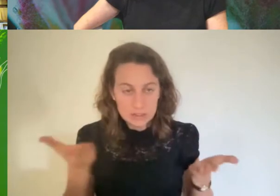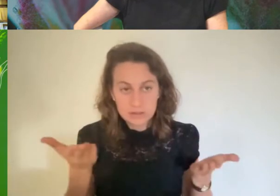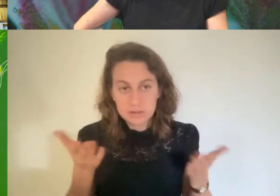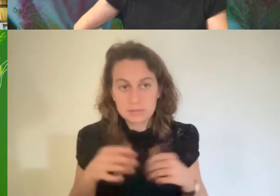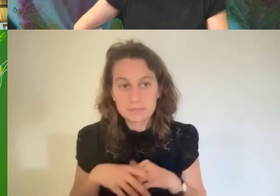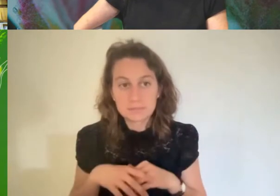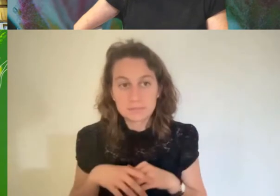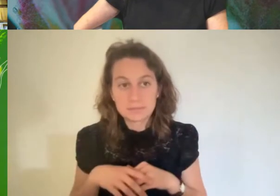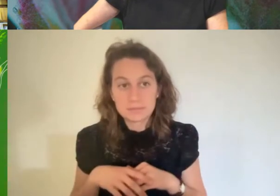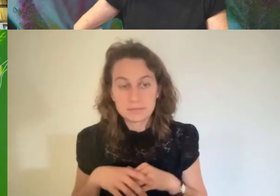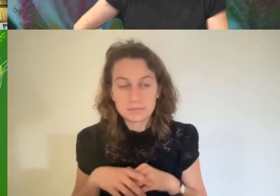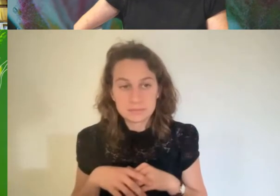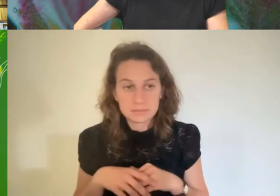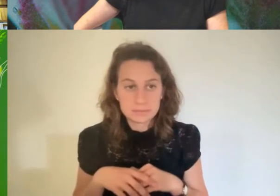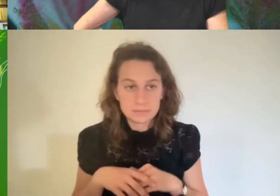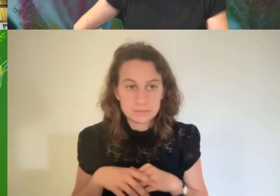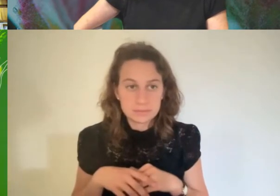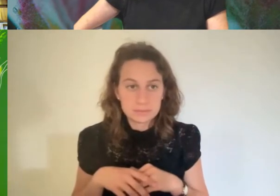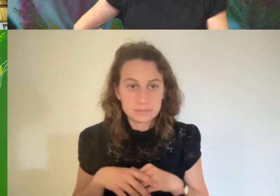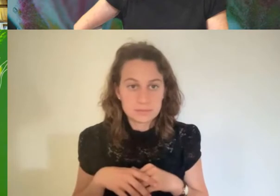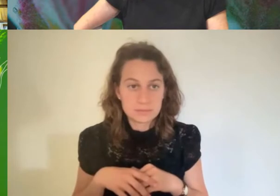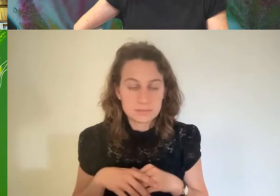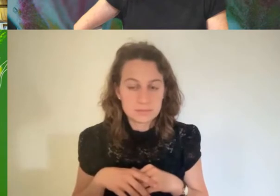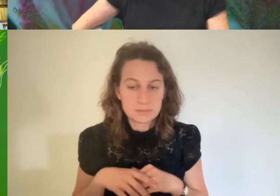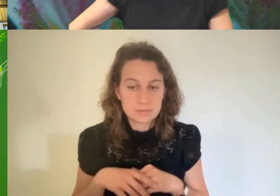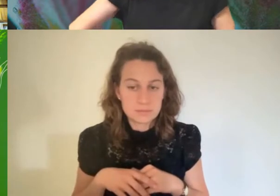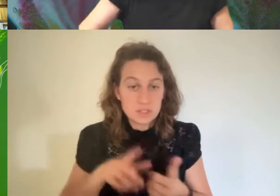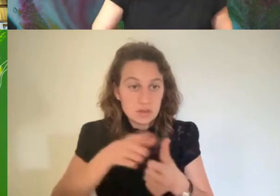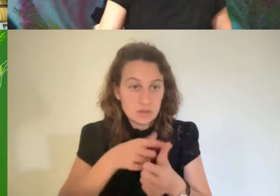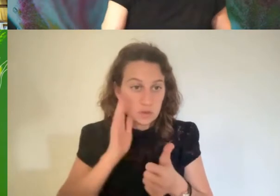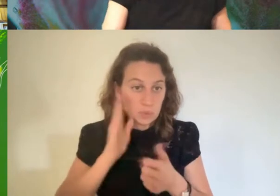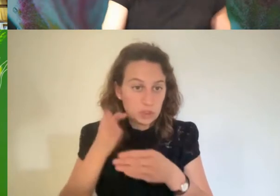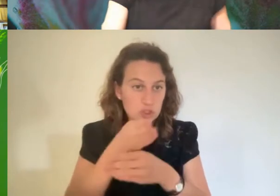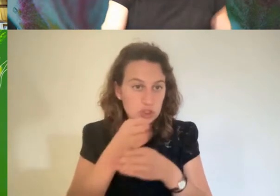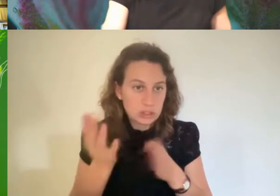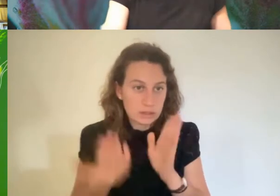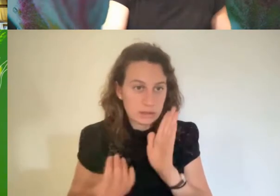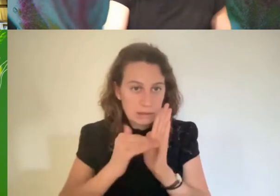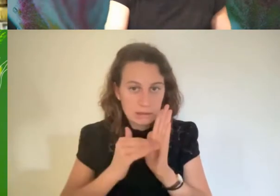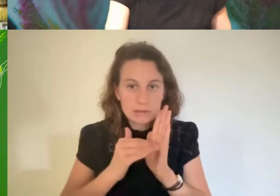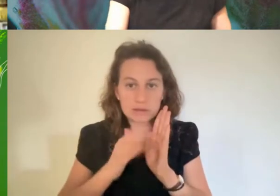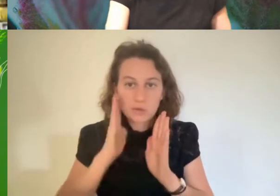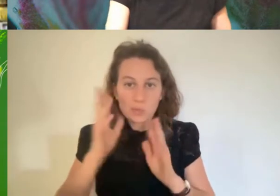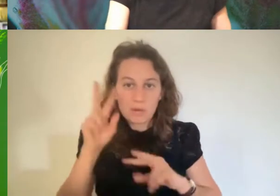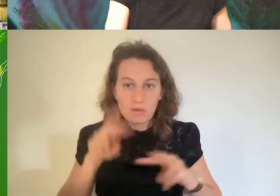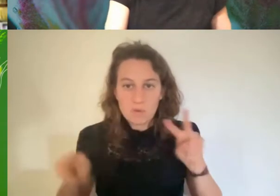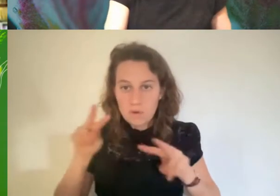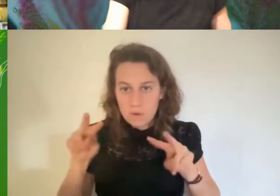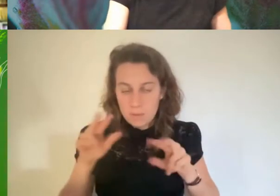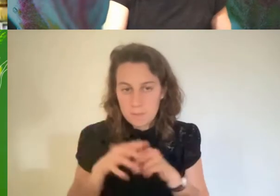Museum. So the first, what I'm going to do now is actually share my screen again, and we're just going to look at the